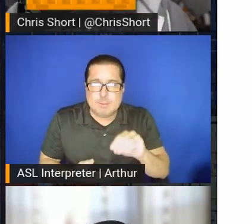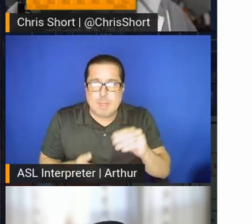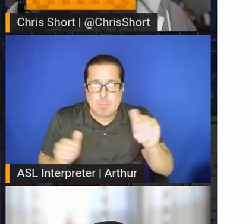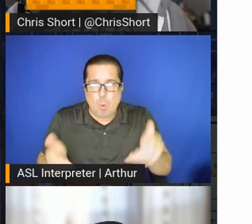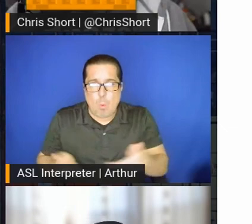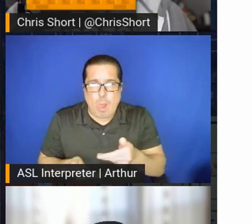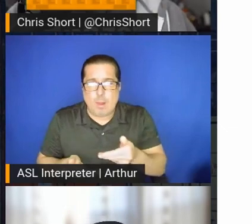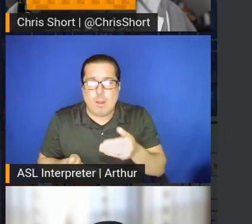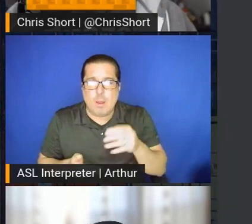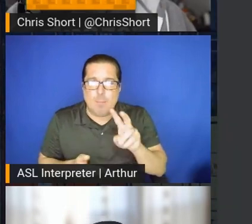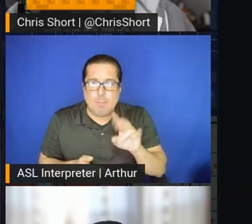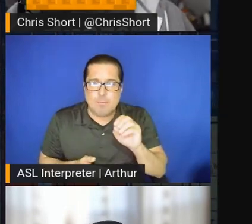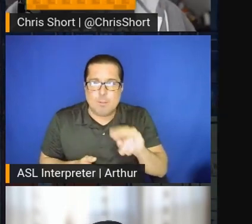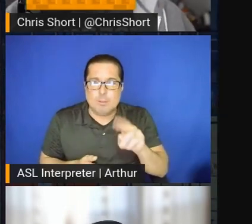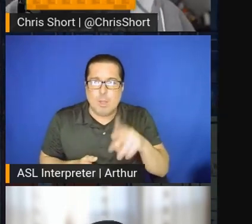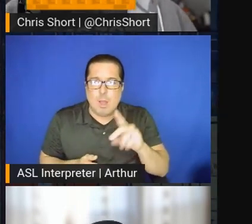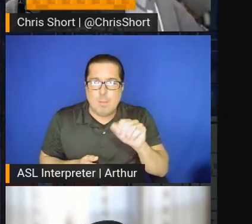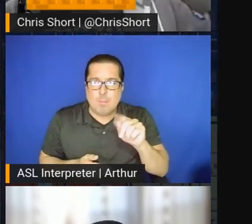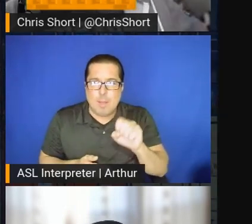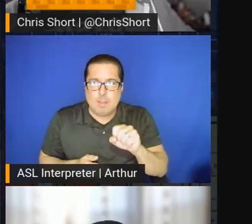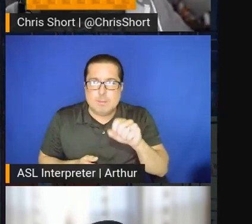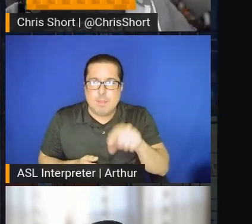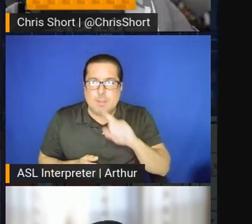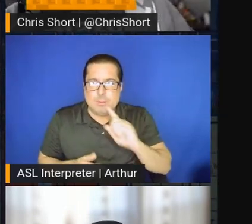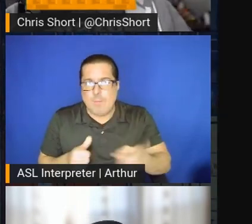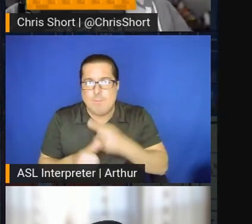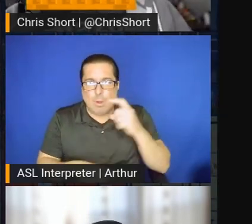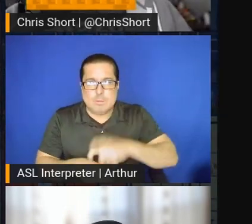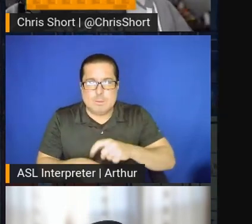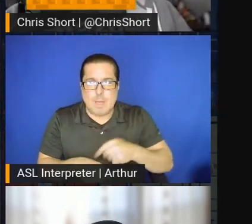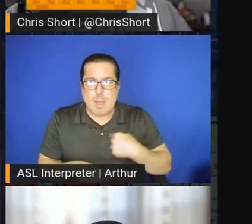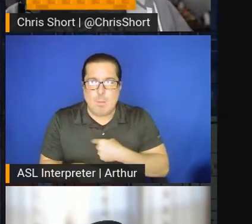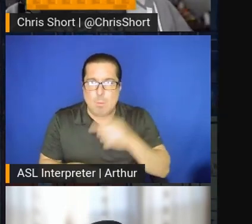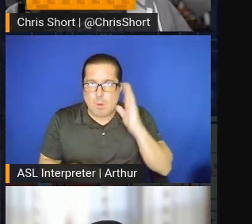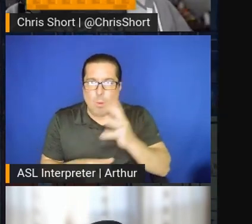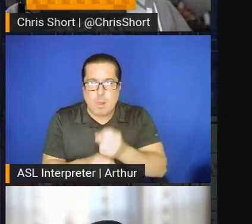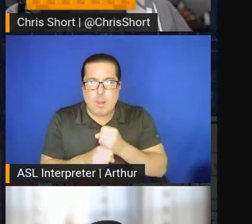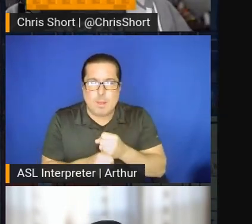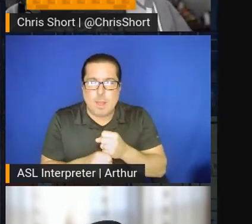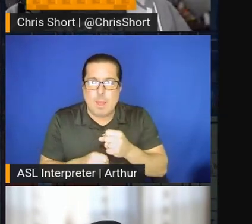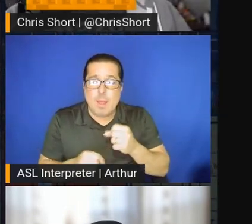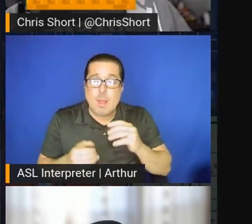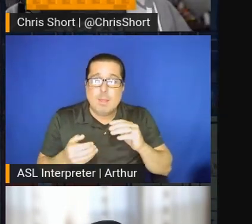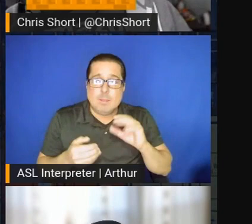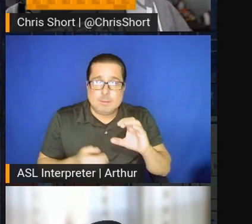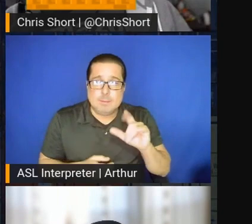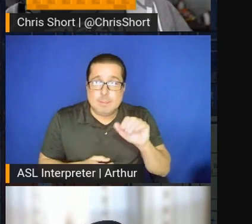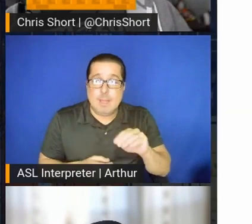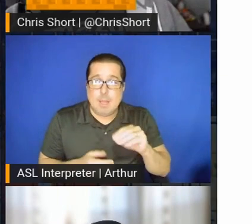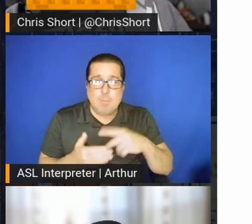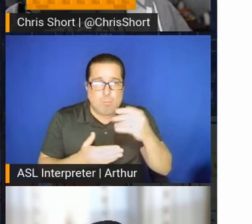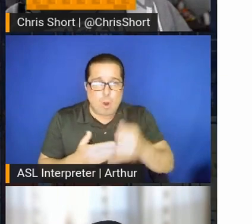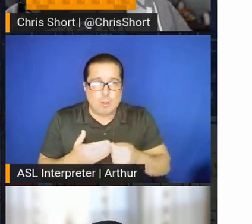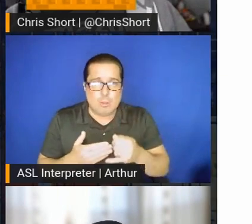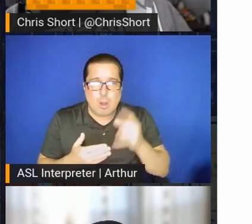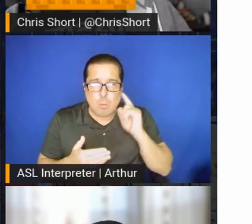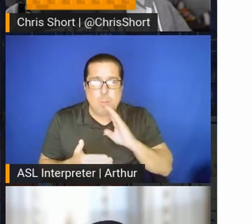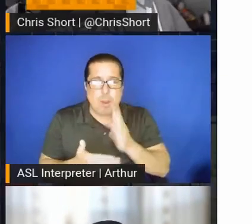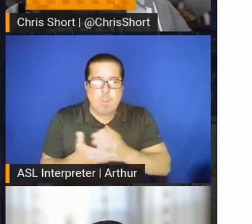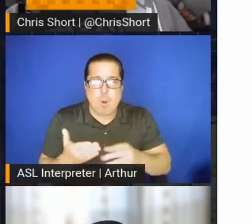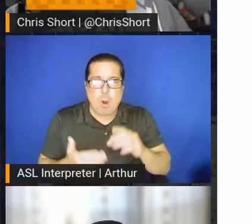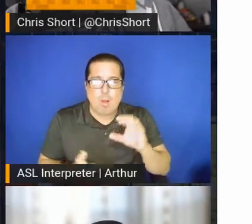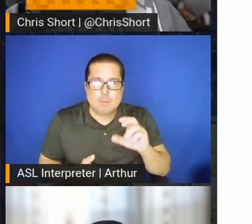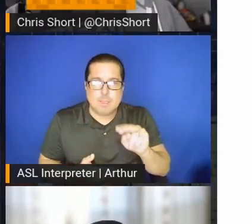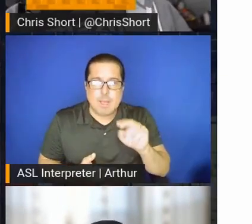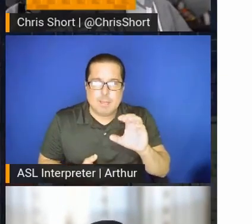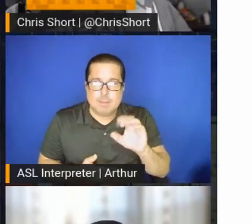and Updates. This is going to be the first time we get to, as the Cilium project, now it's part of the CNCF,